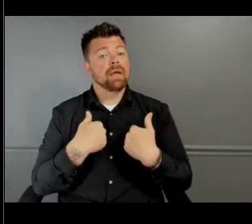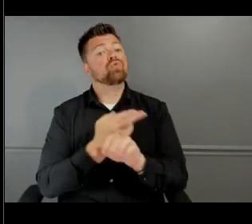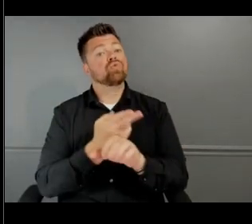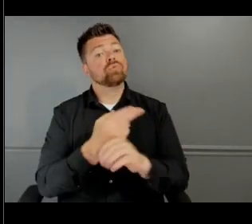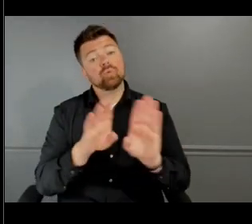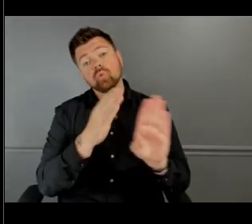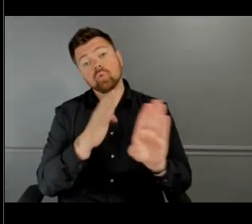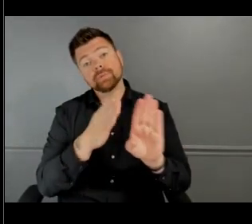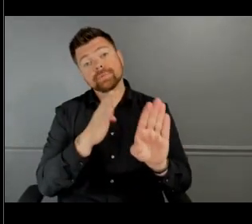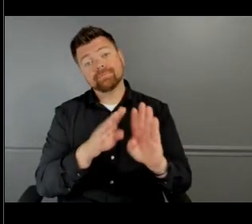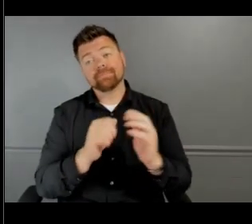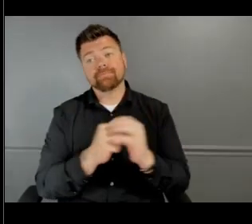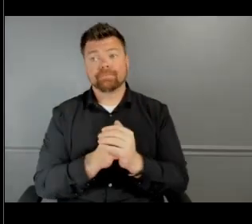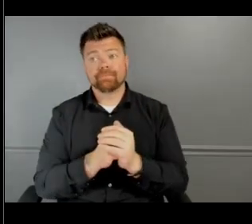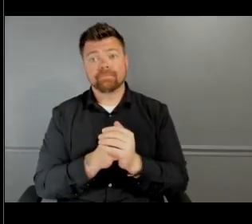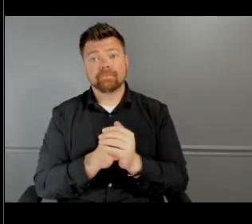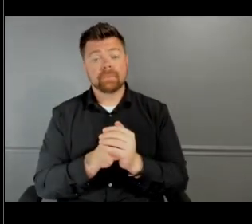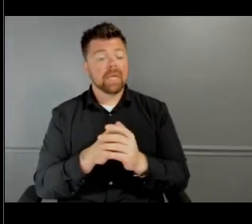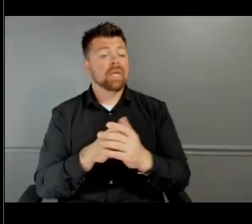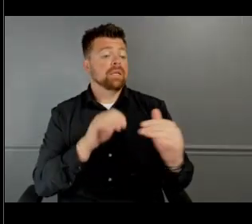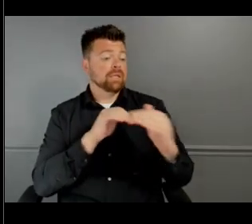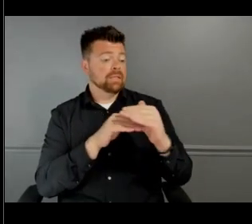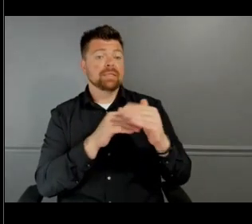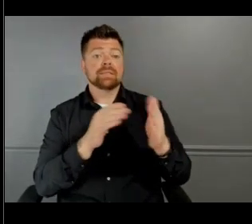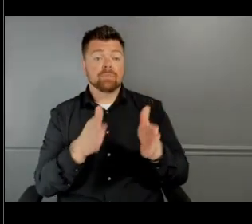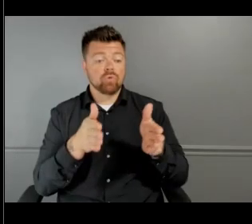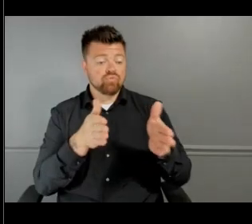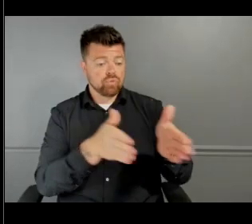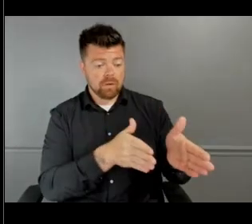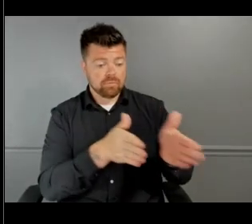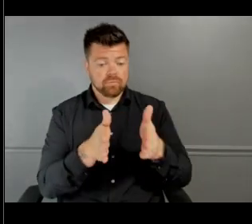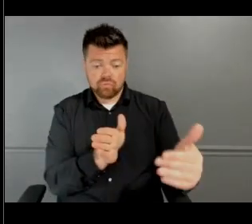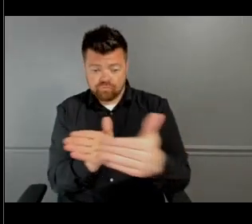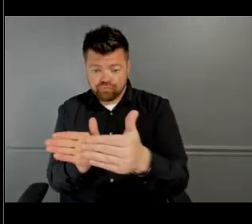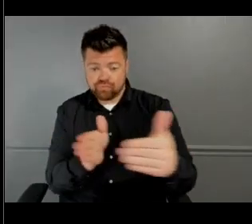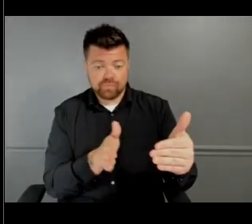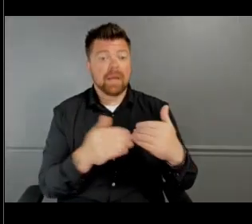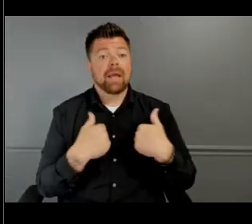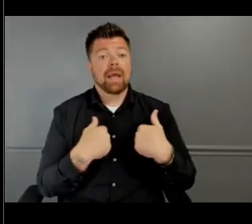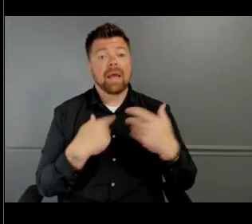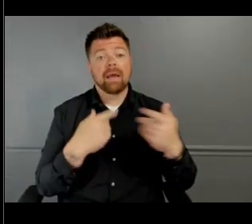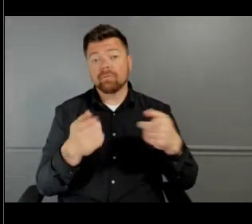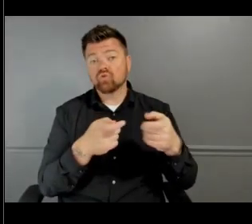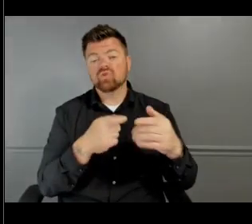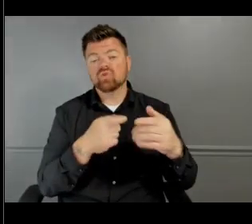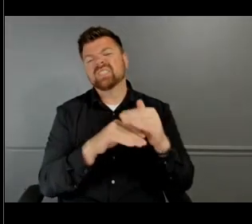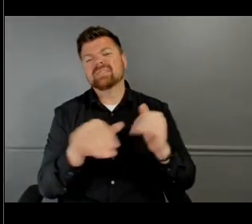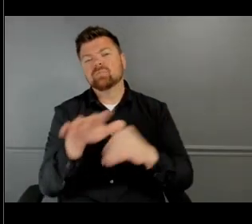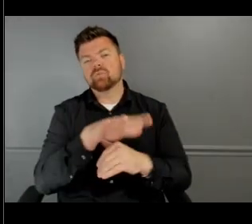doors, be on an accessible route, and have controls in accessible locations.